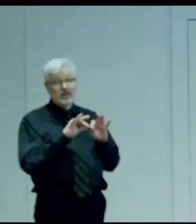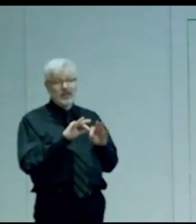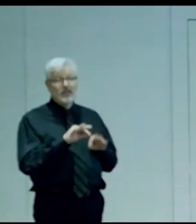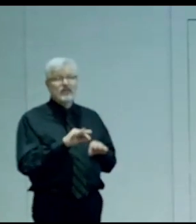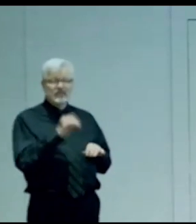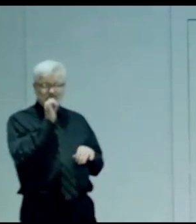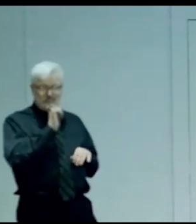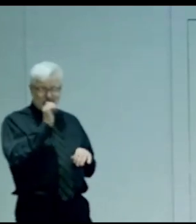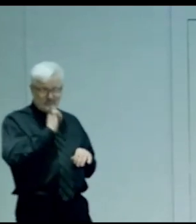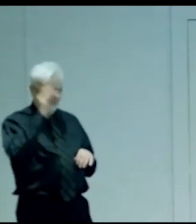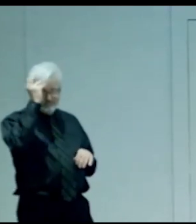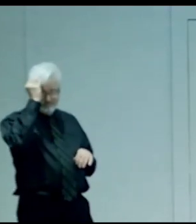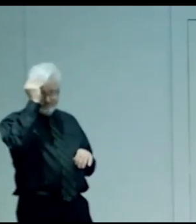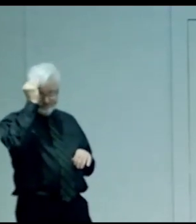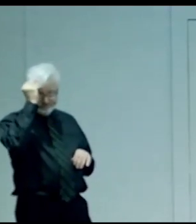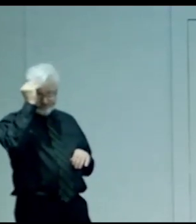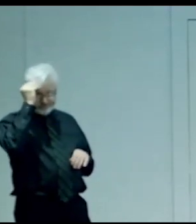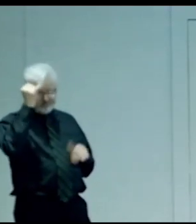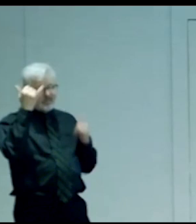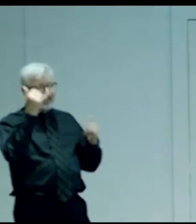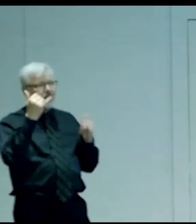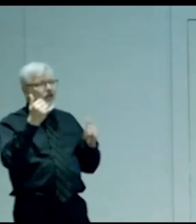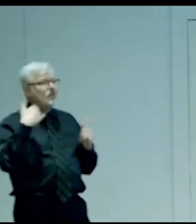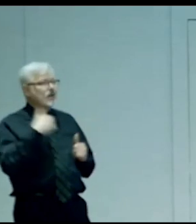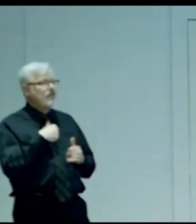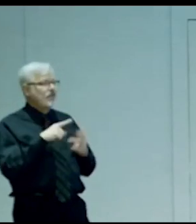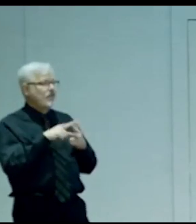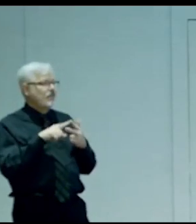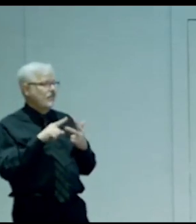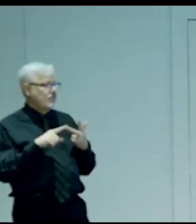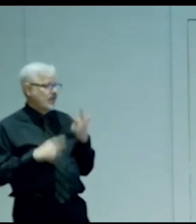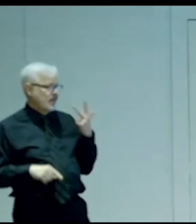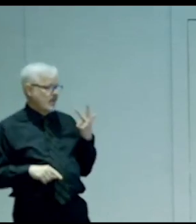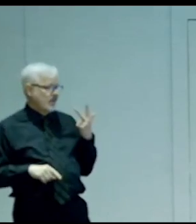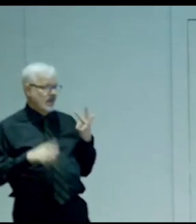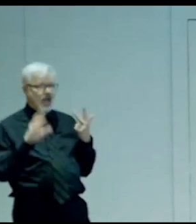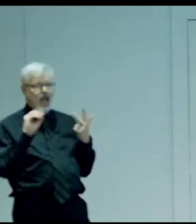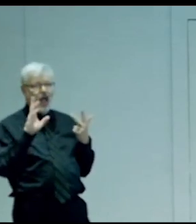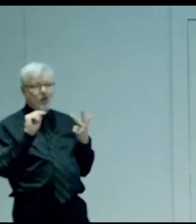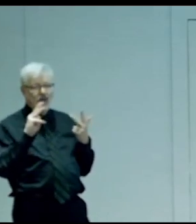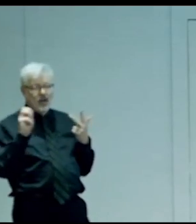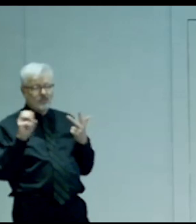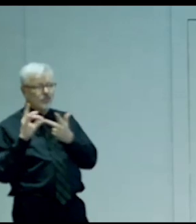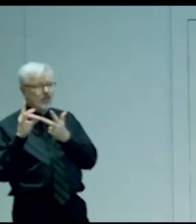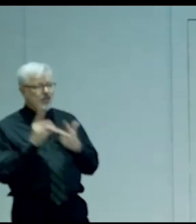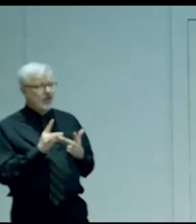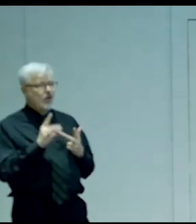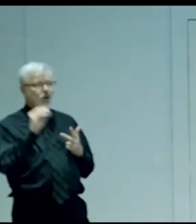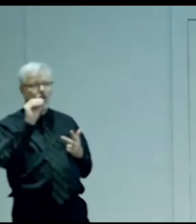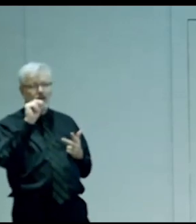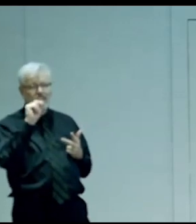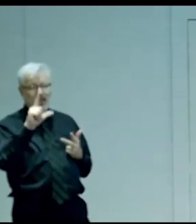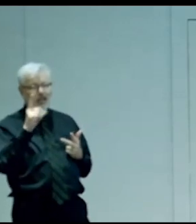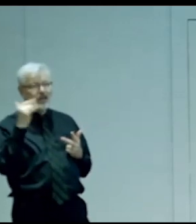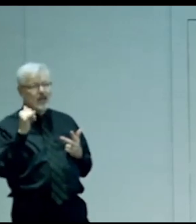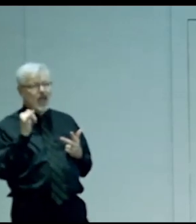And at this stage in our work, we now have these three different outcomes related to OTL, and the job will be